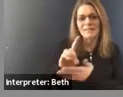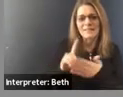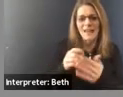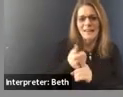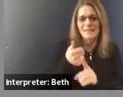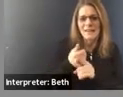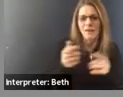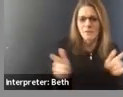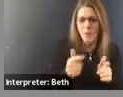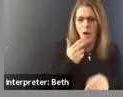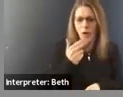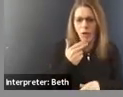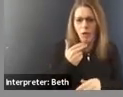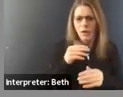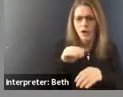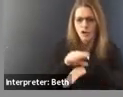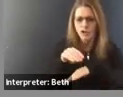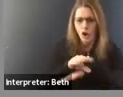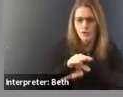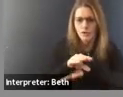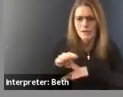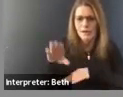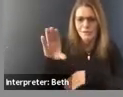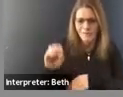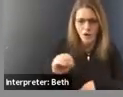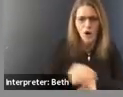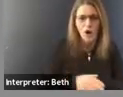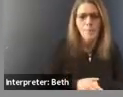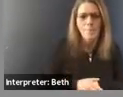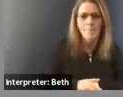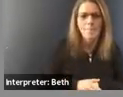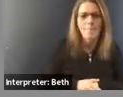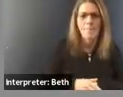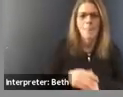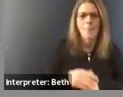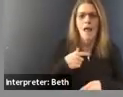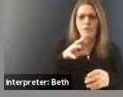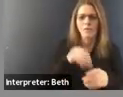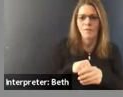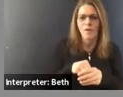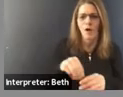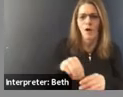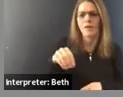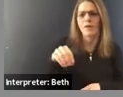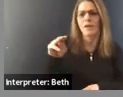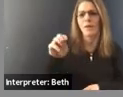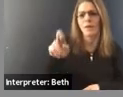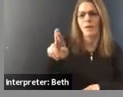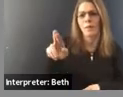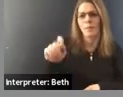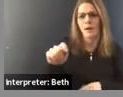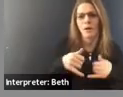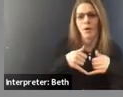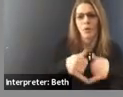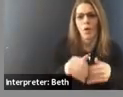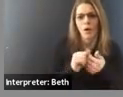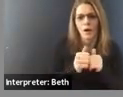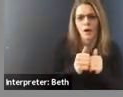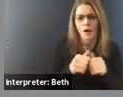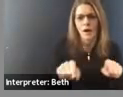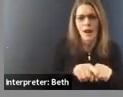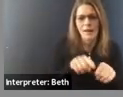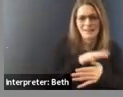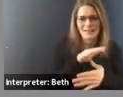unusual experience. I participated in the Merit Award competition as a senior at RIT. And an